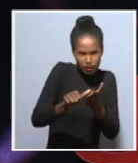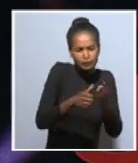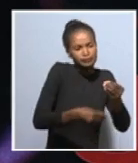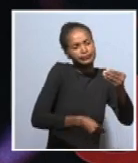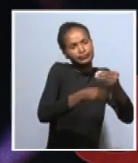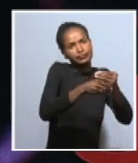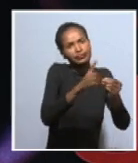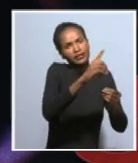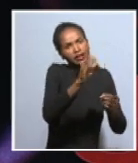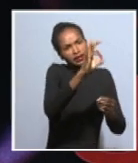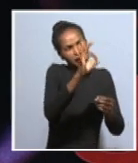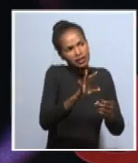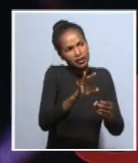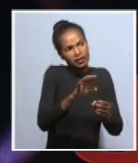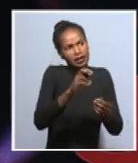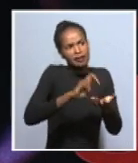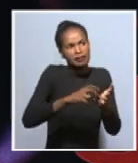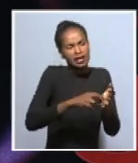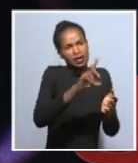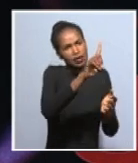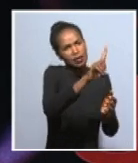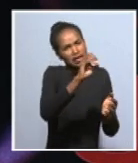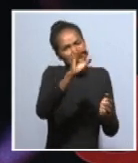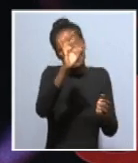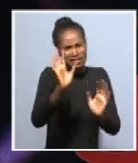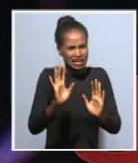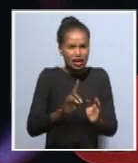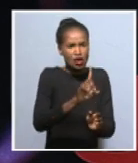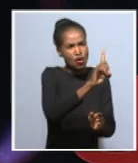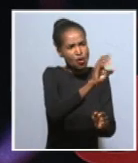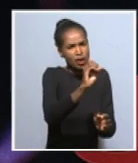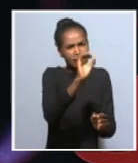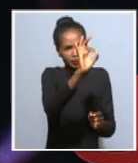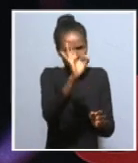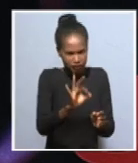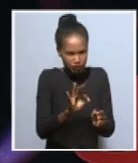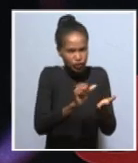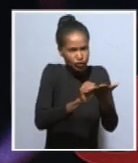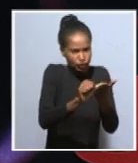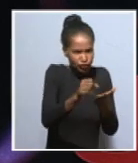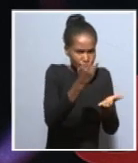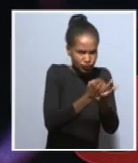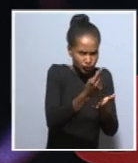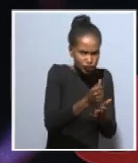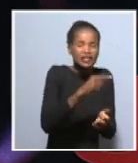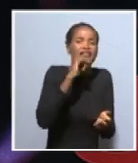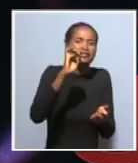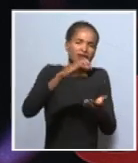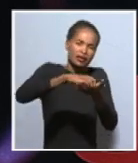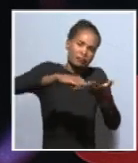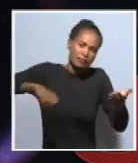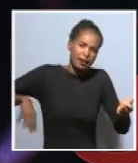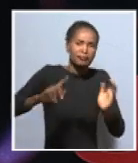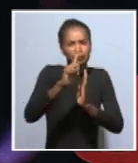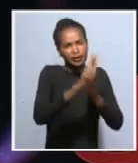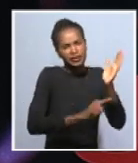So instead of 100%, it's 1/10 of that, and then the client is basically delisted. Thank you. So I think that is the